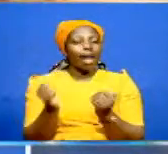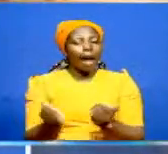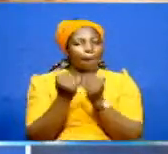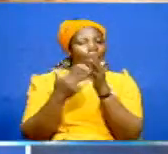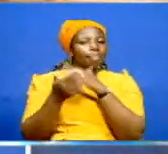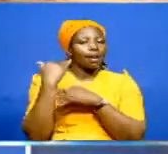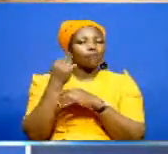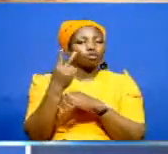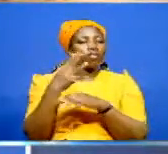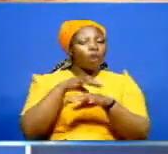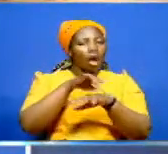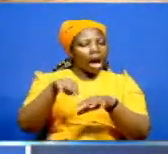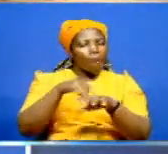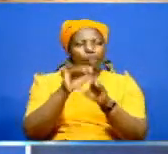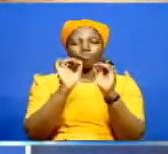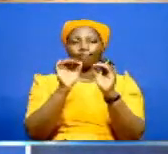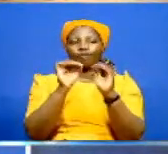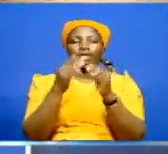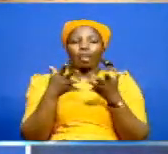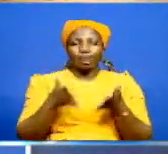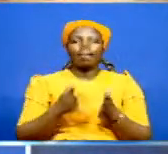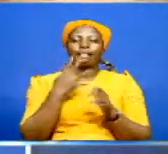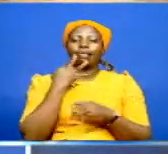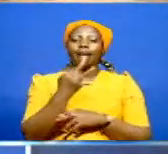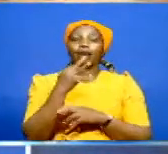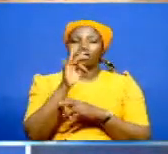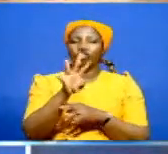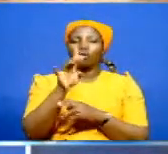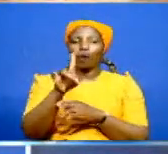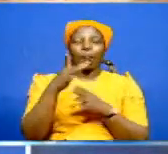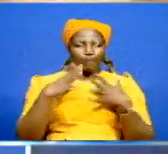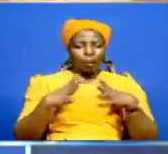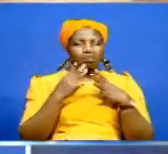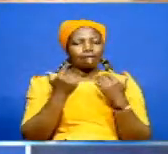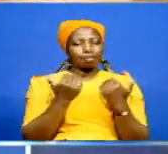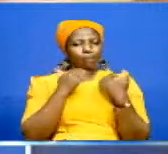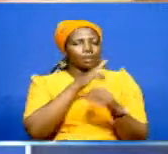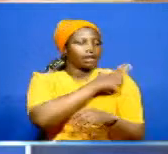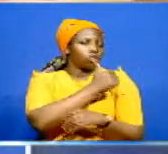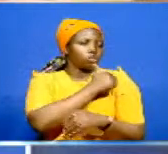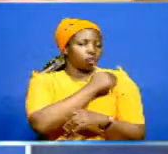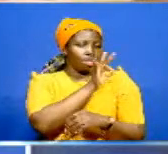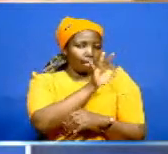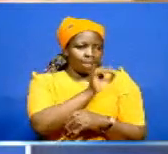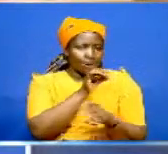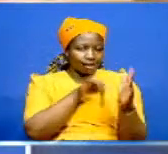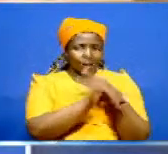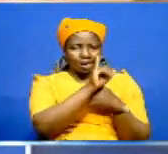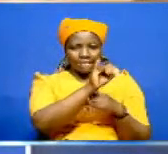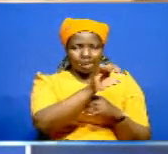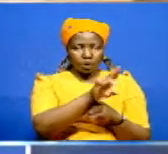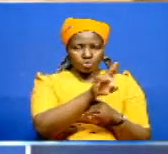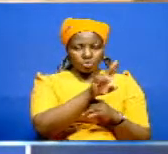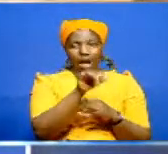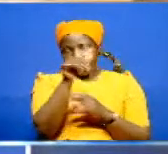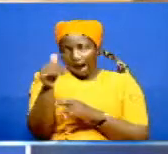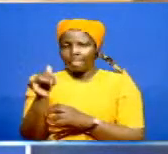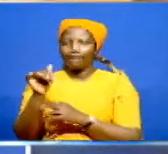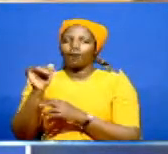hours. Currently, 341 patients are in hospital, out of whom 30 are in the intensive care unit. Another